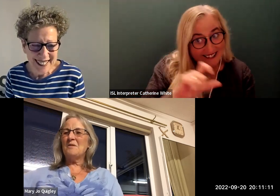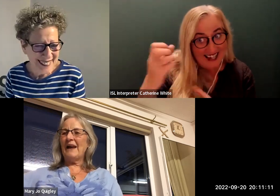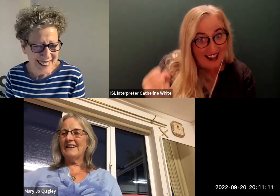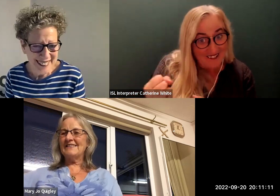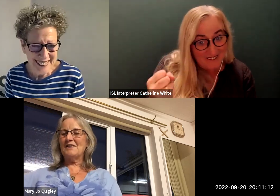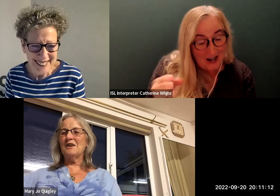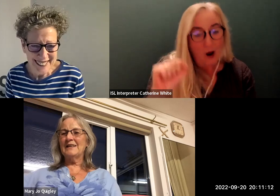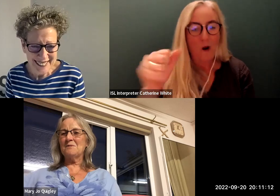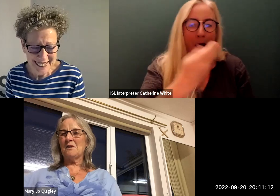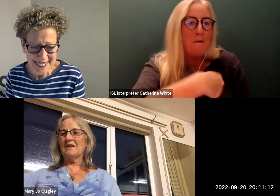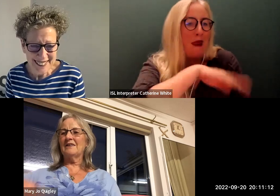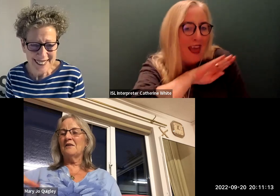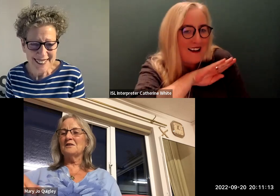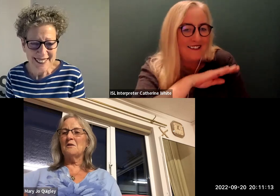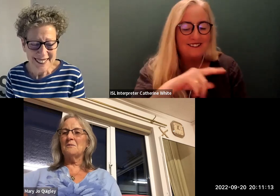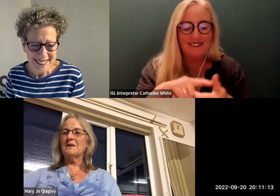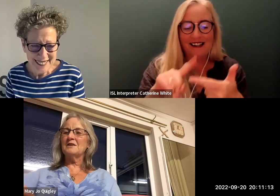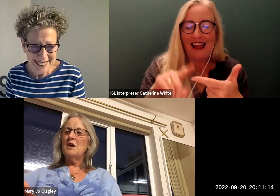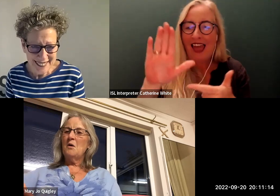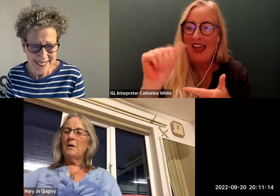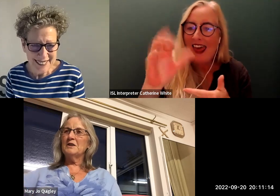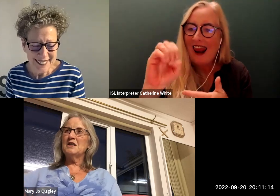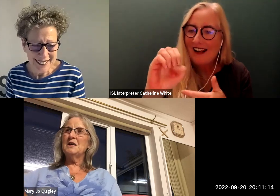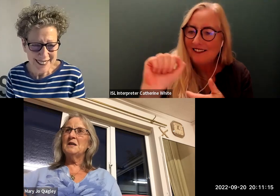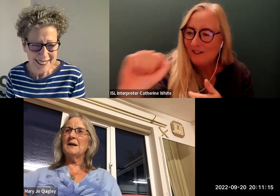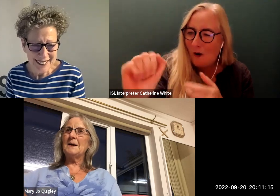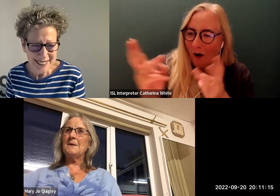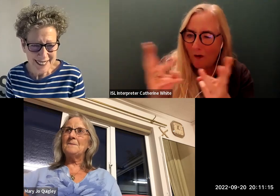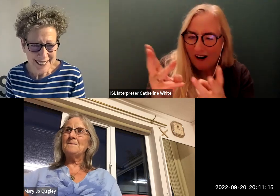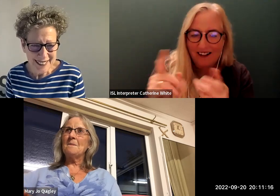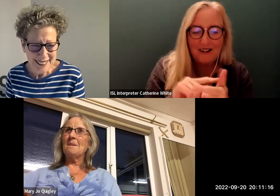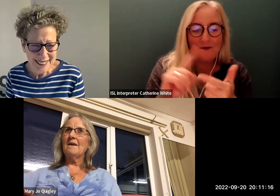with her blankets and her lace work and on job. Because when she